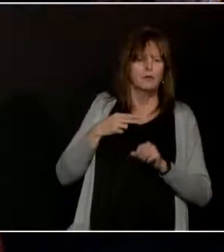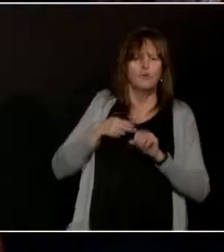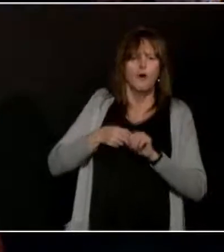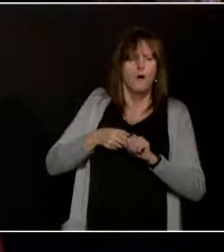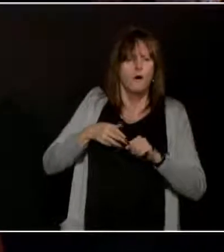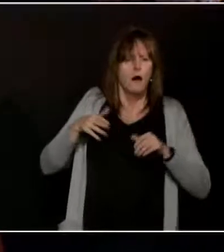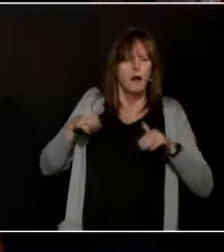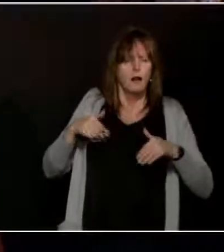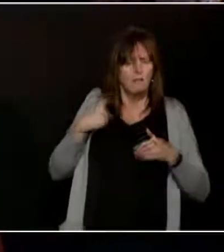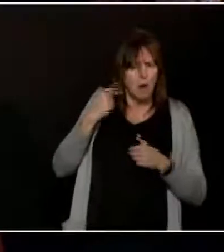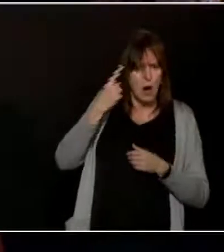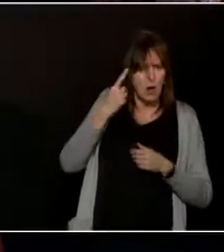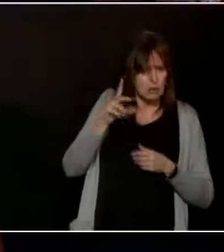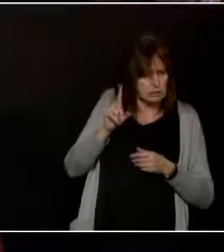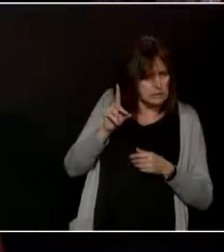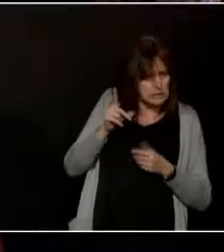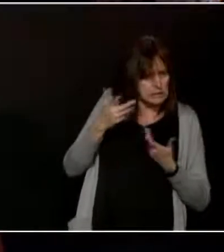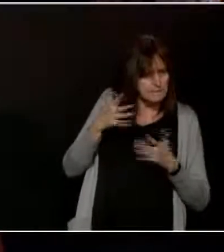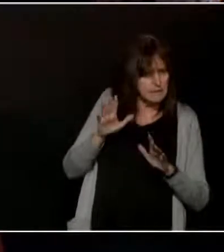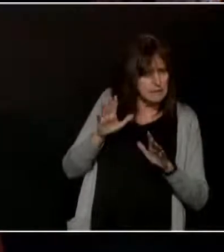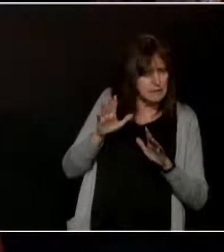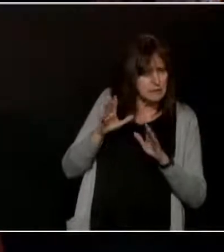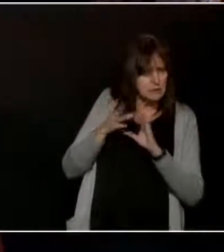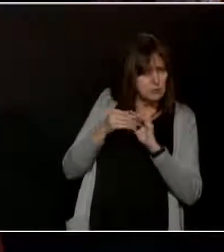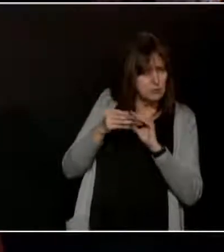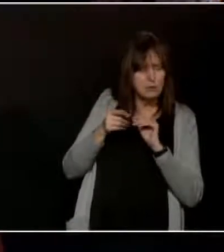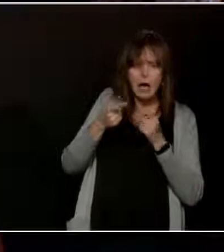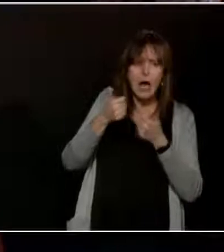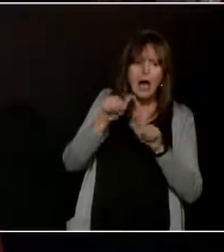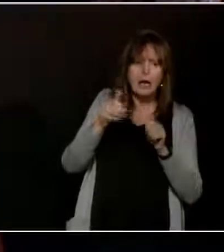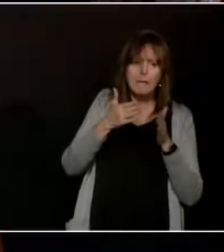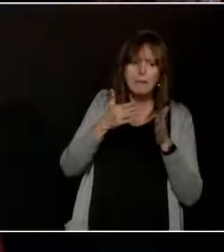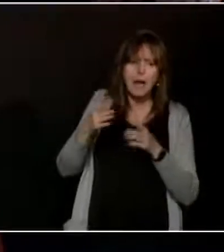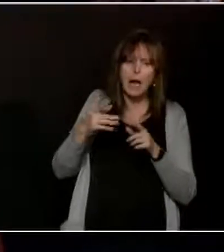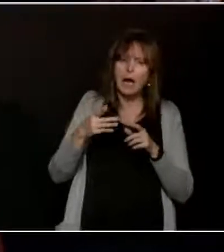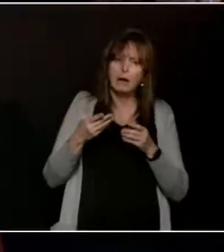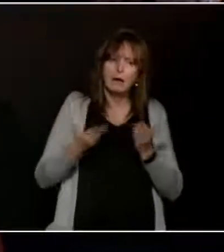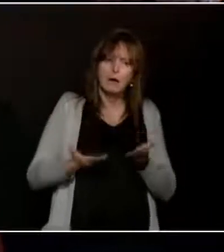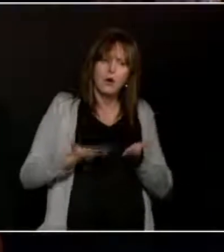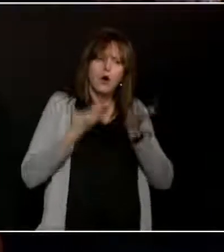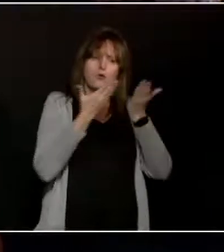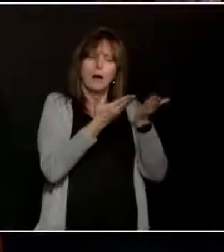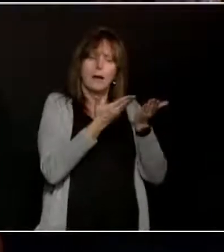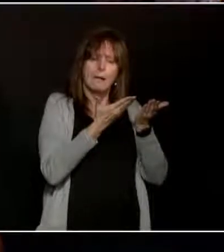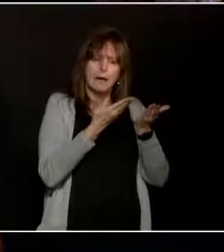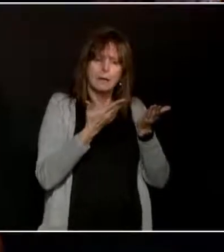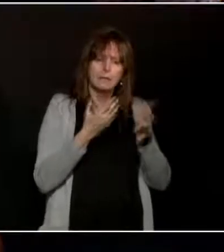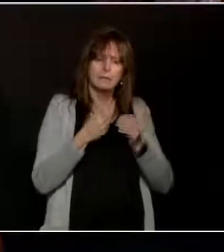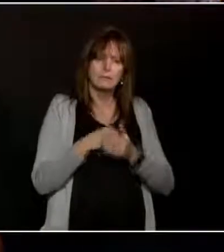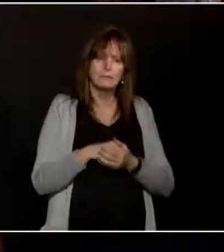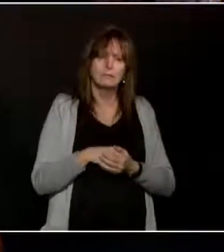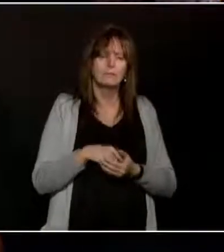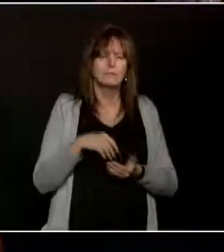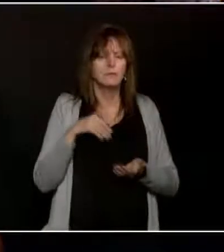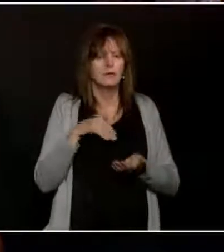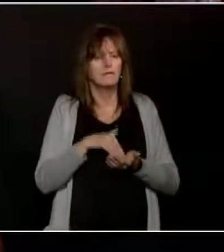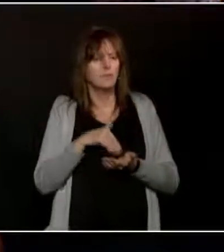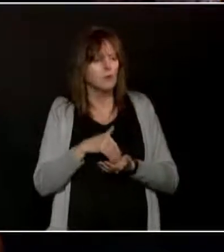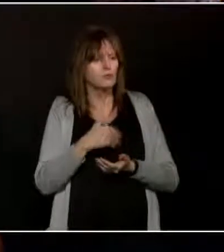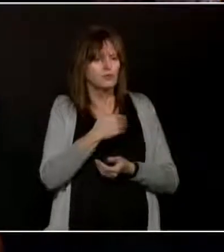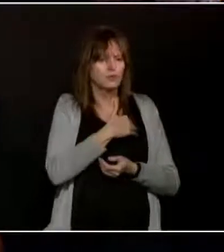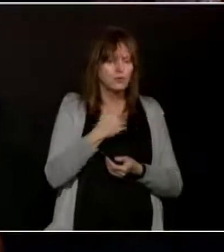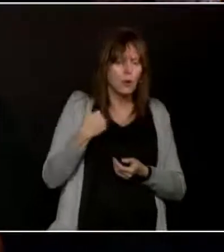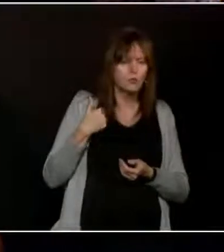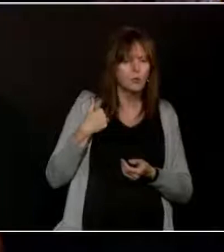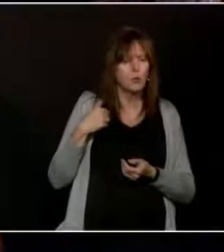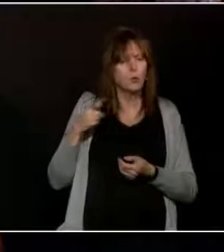any plans to make a recommendation. We've heard in the last couple of days that both the medical officers of health for Toronto and Peel region suggesting they should get back under the framework